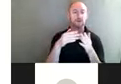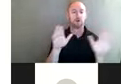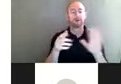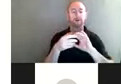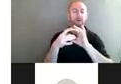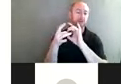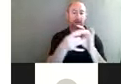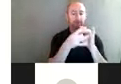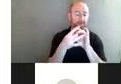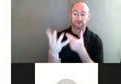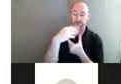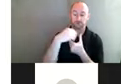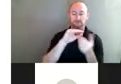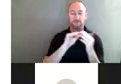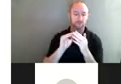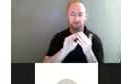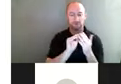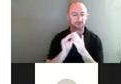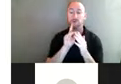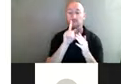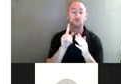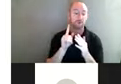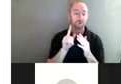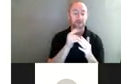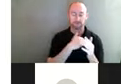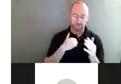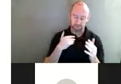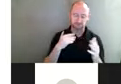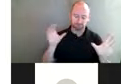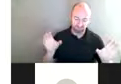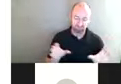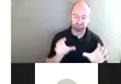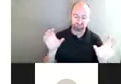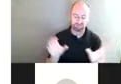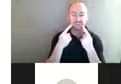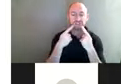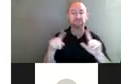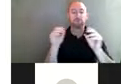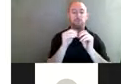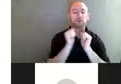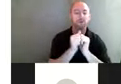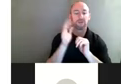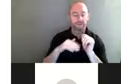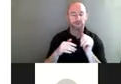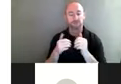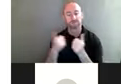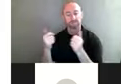collaborative, inclusive community, and really it's driven by its members and achieving much more together than we could